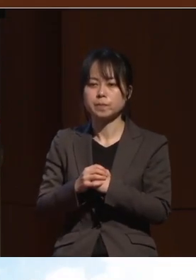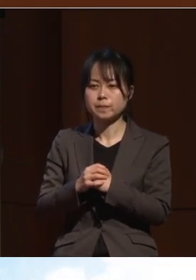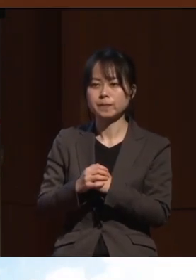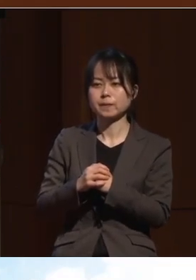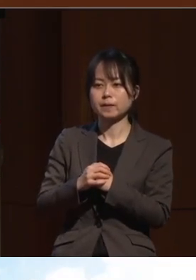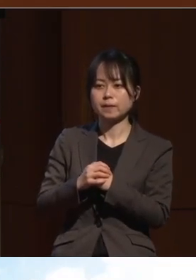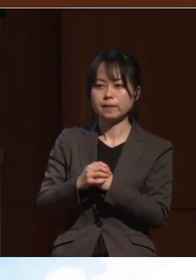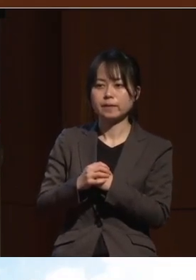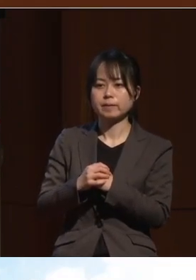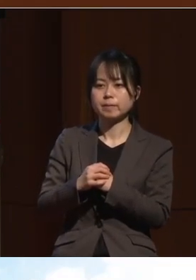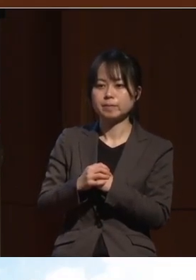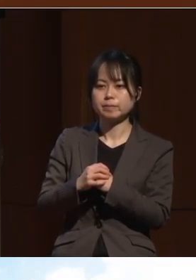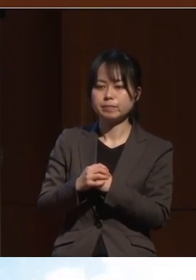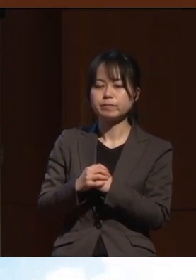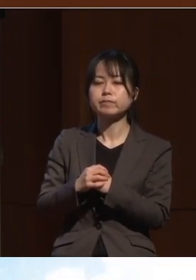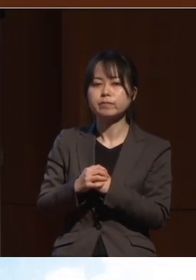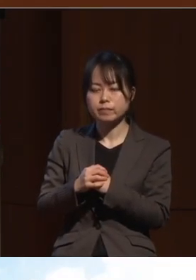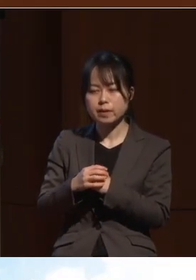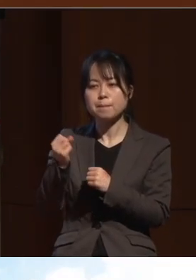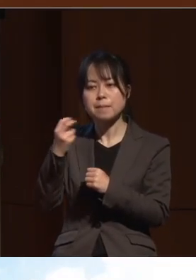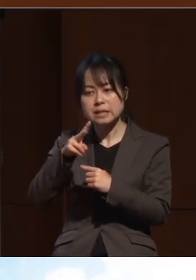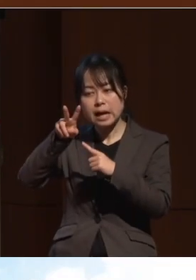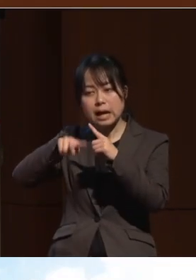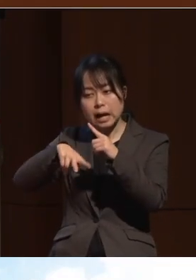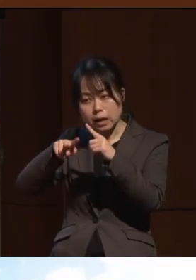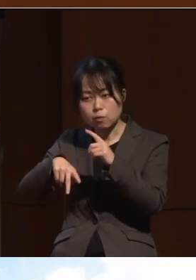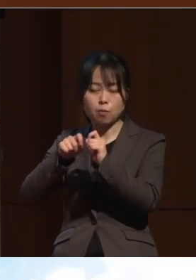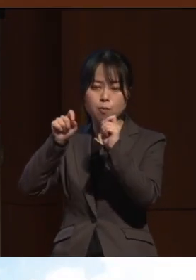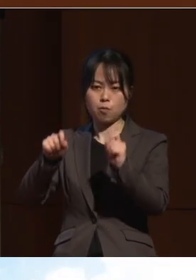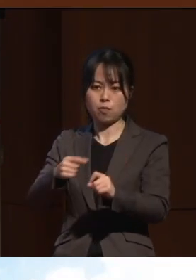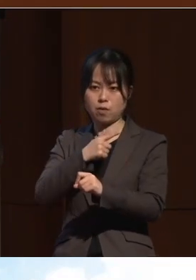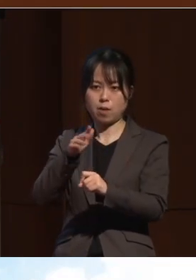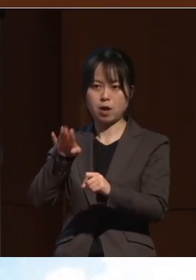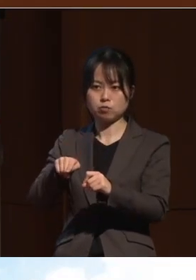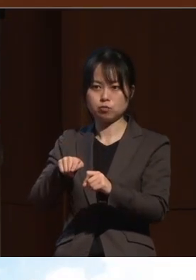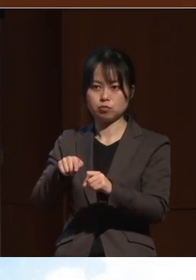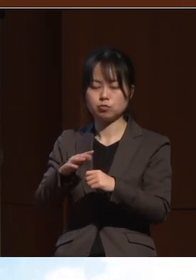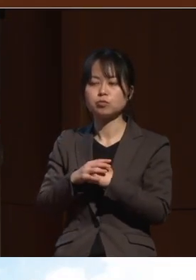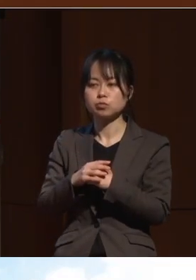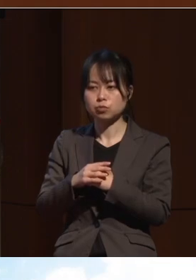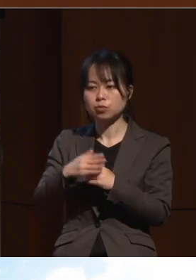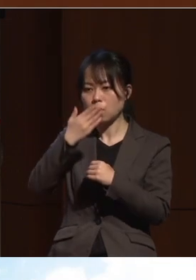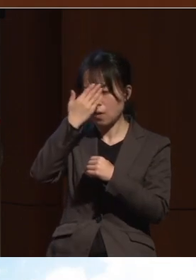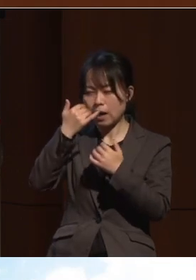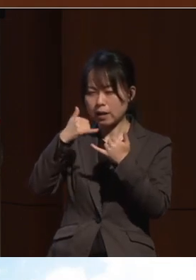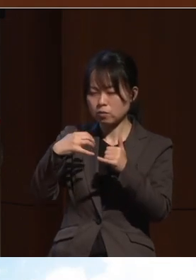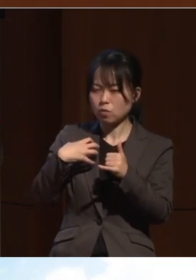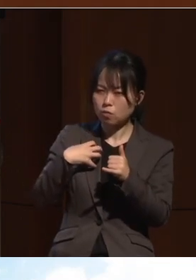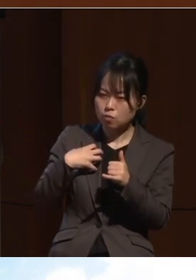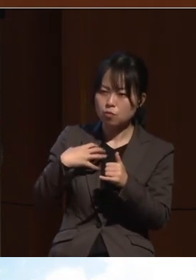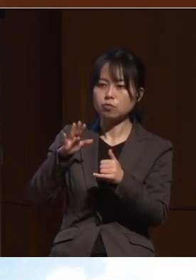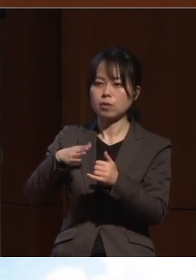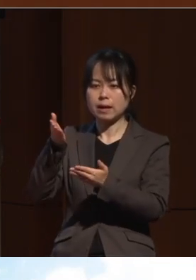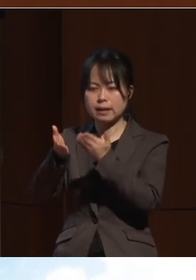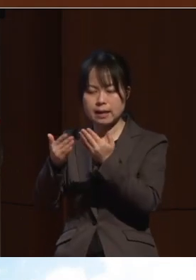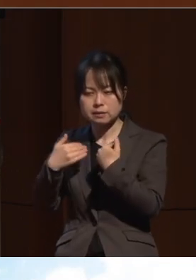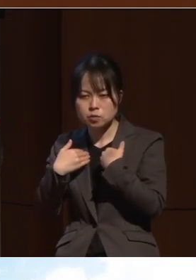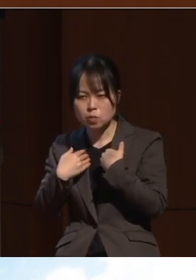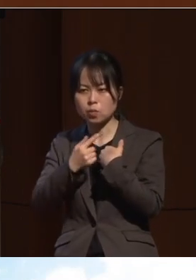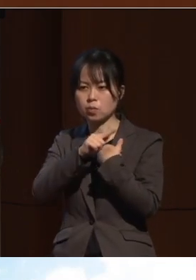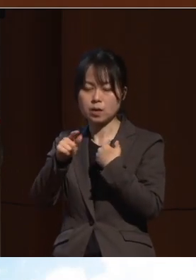caring responsibilities for younger generations, as well as their peers, but also that wealth of knowledge that comes with skills and